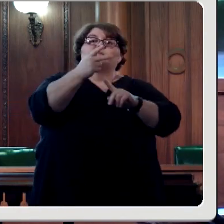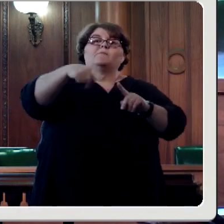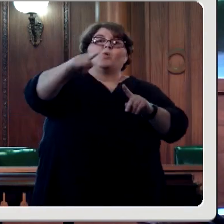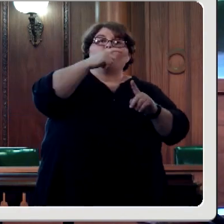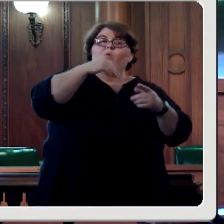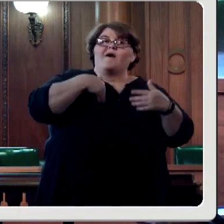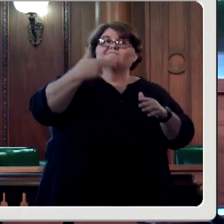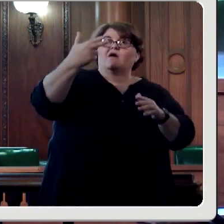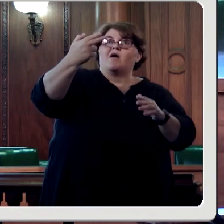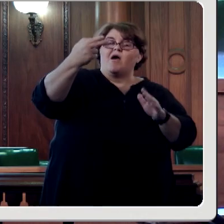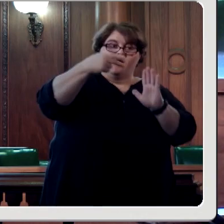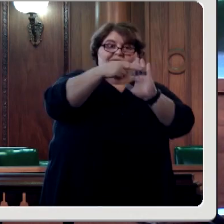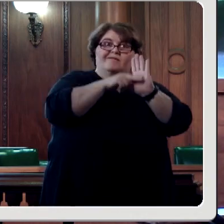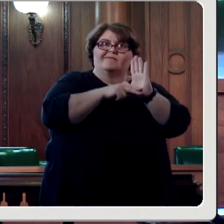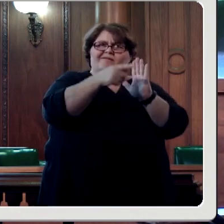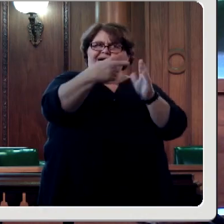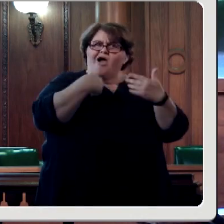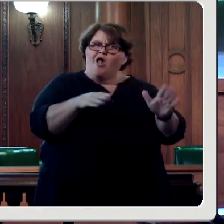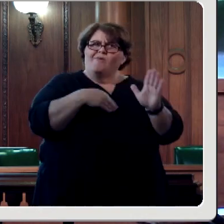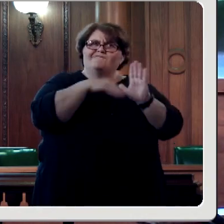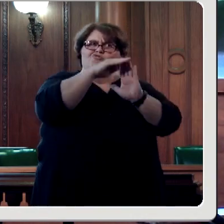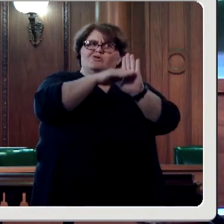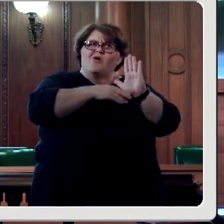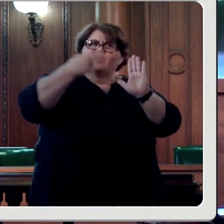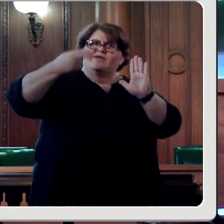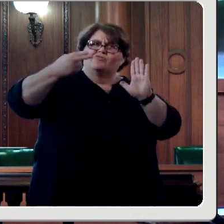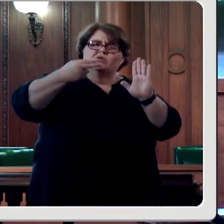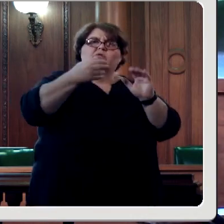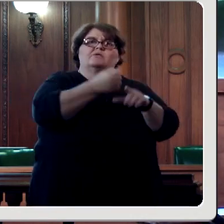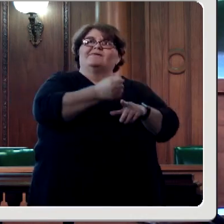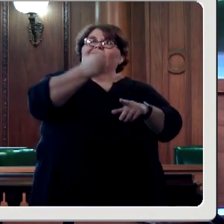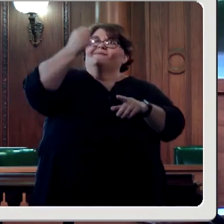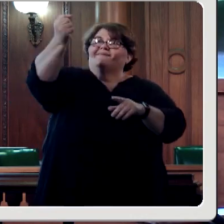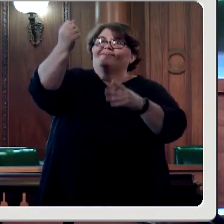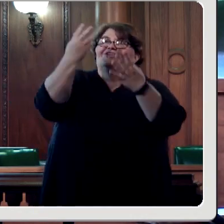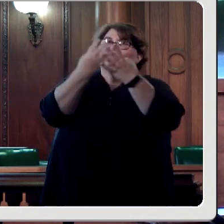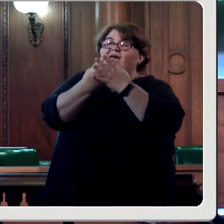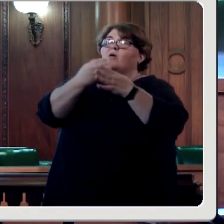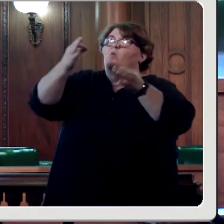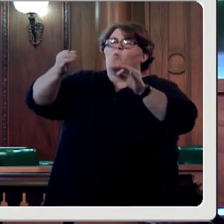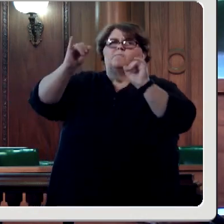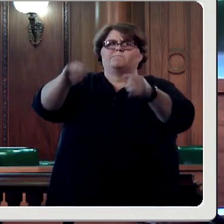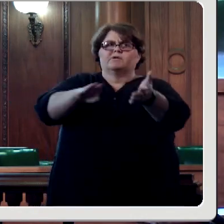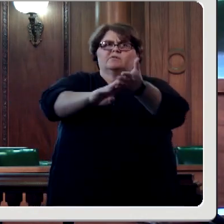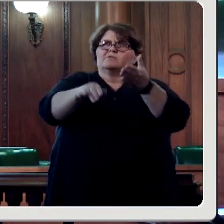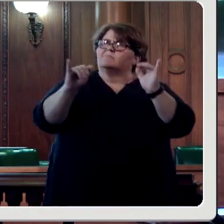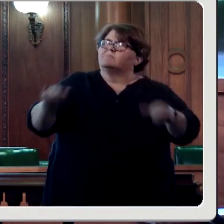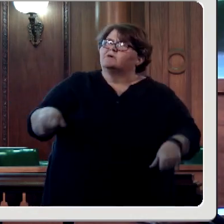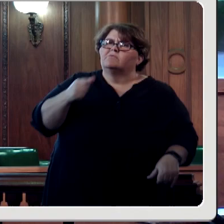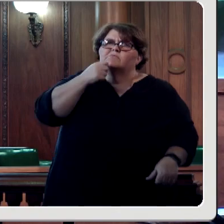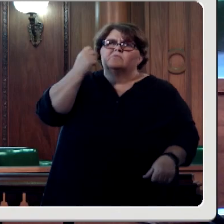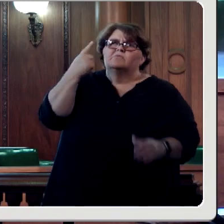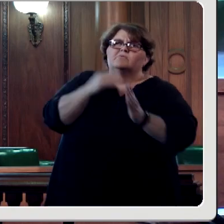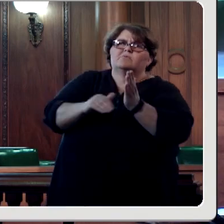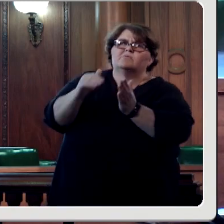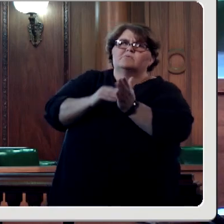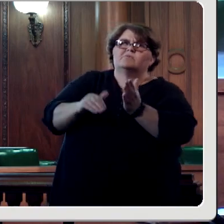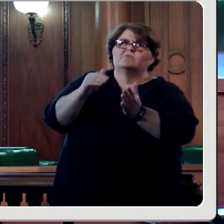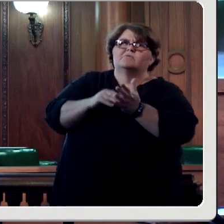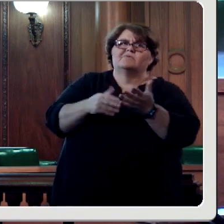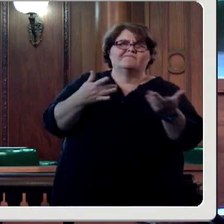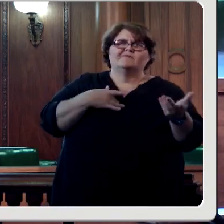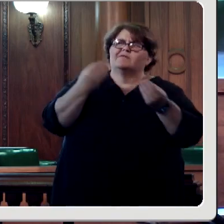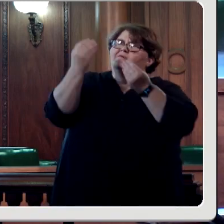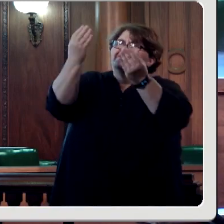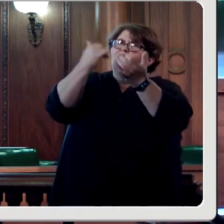once again was let out by the courts. So I need help from the courts and the